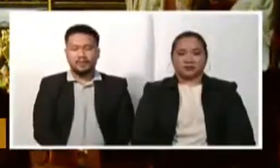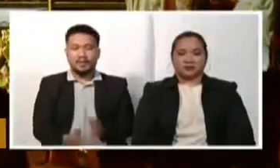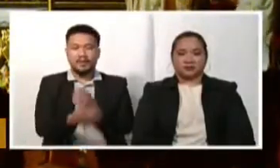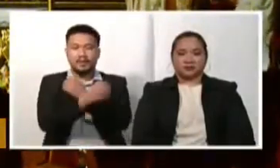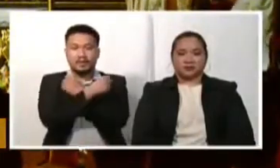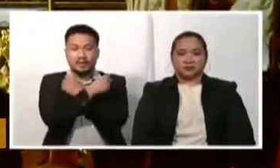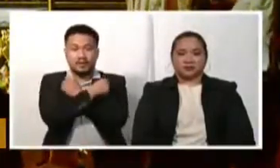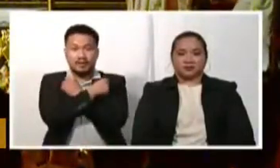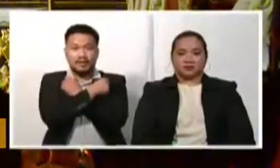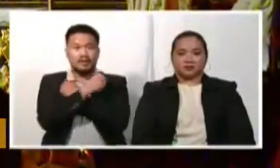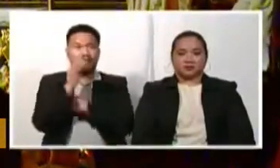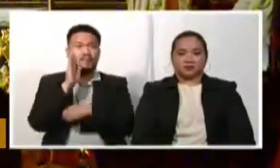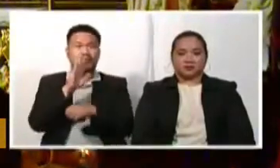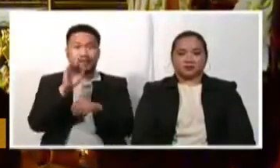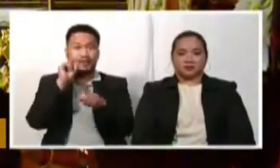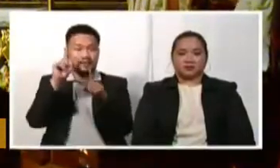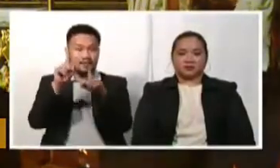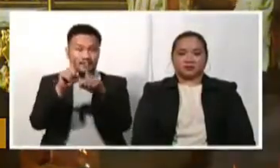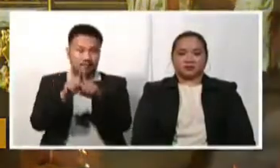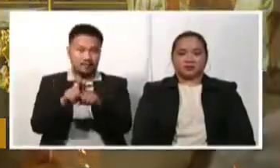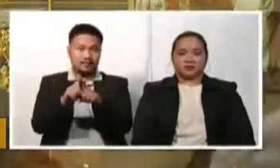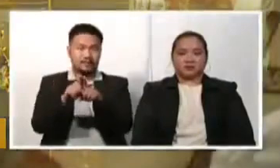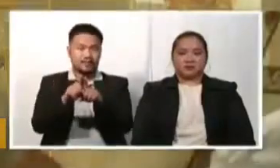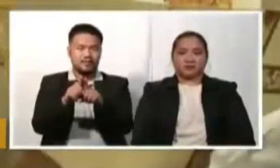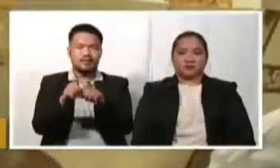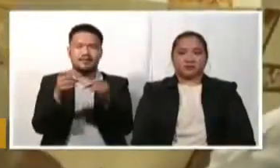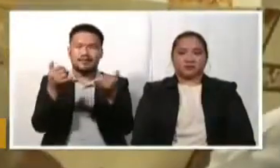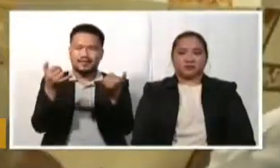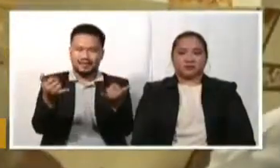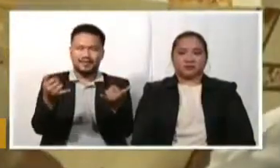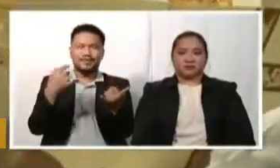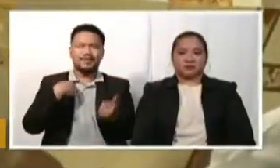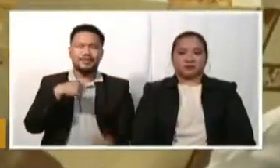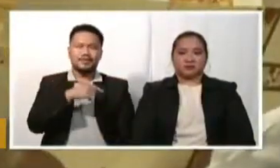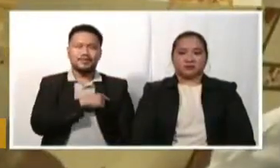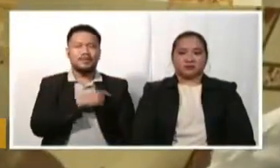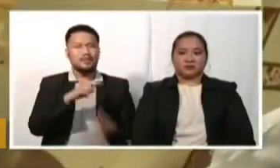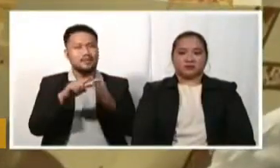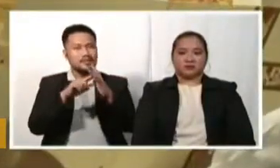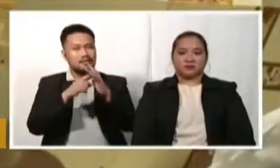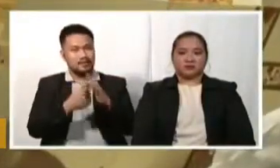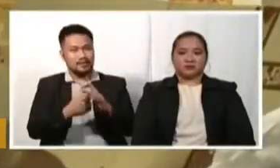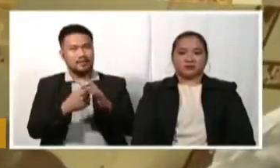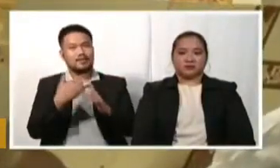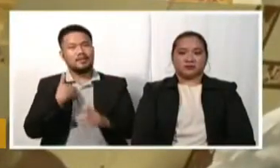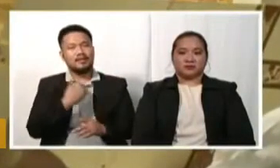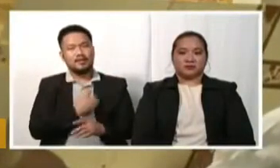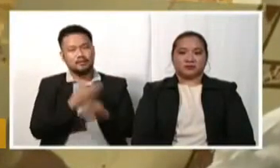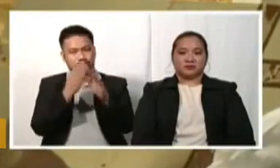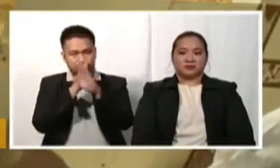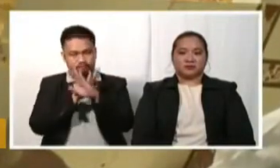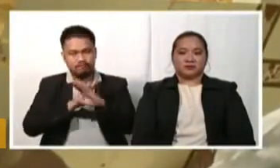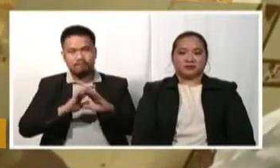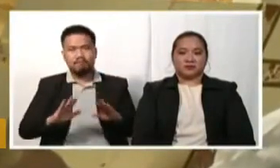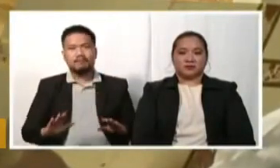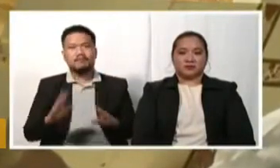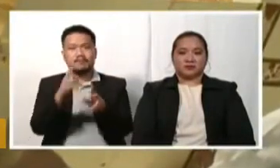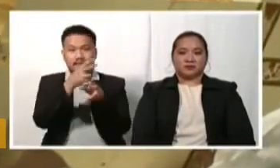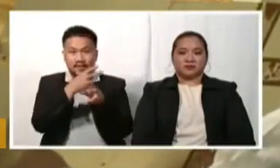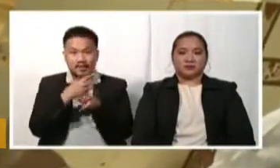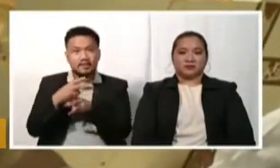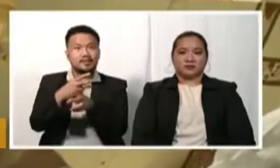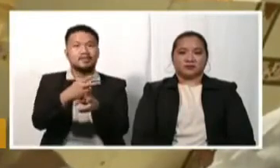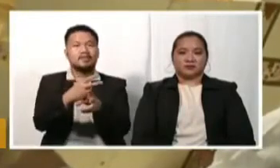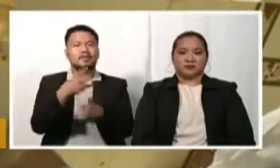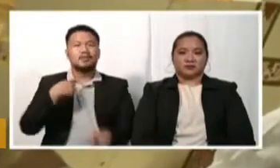Brothers and sisters, now that we have begun our solemn vigil, let us listen